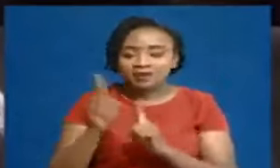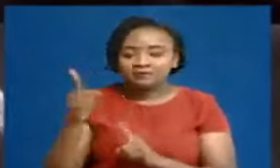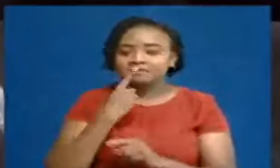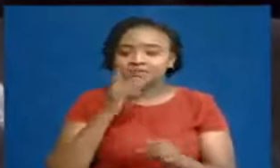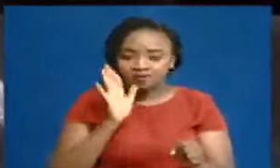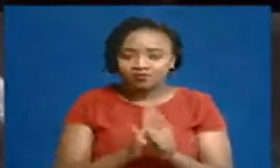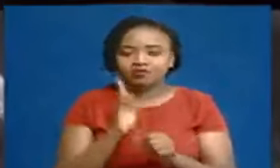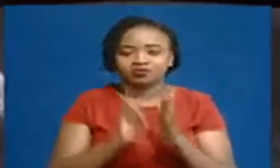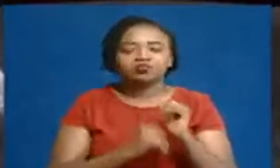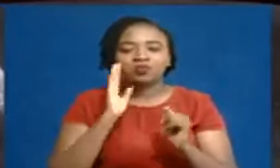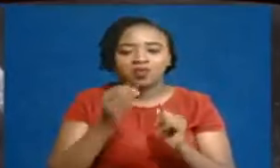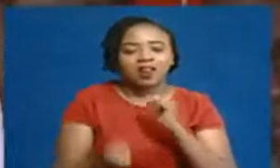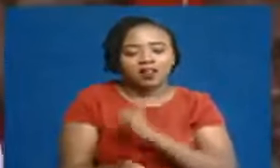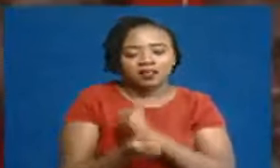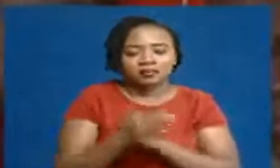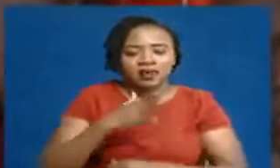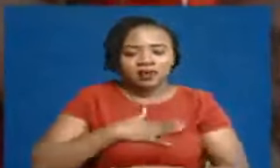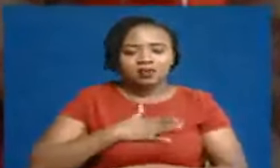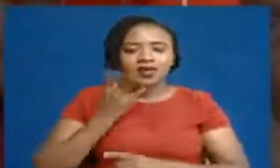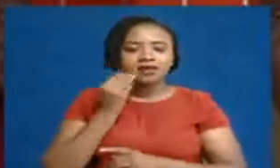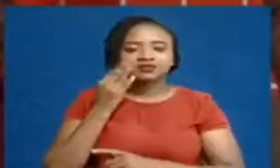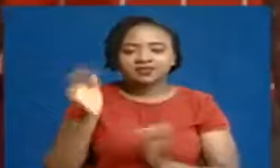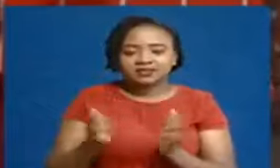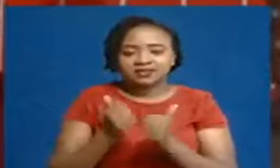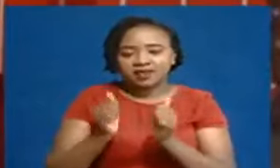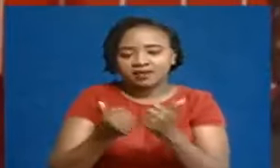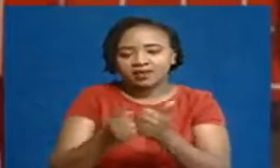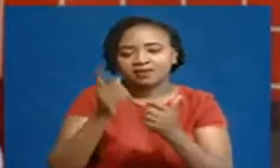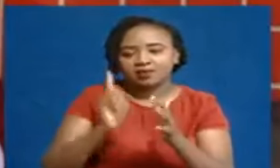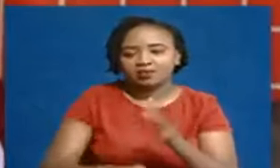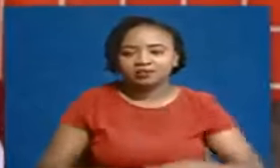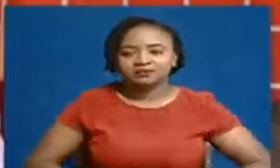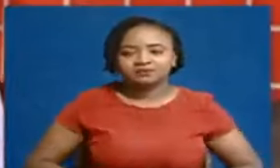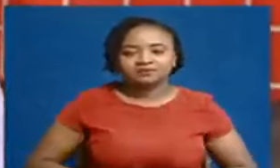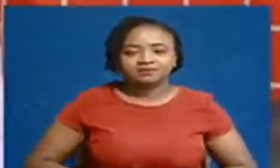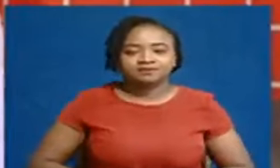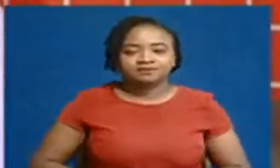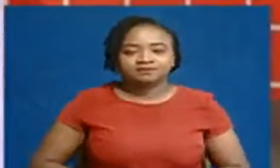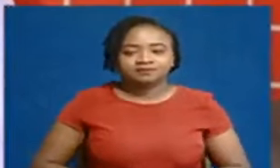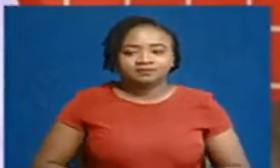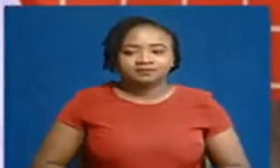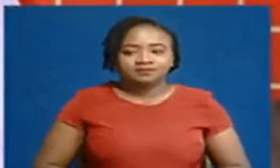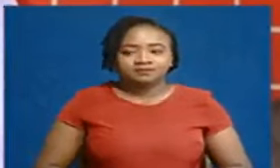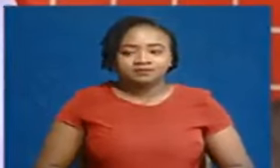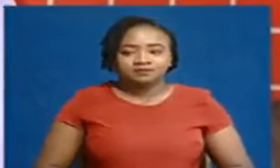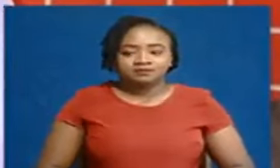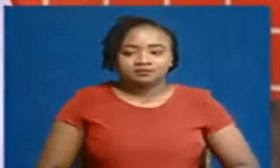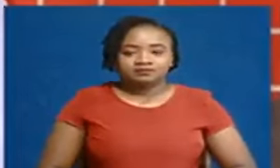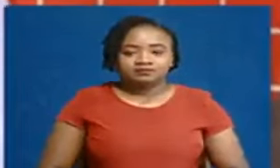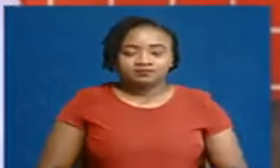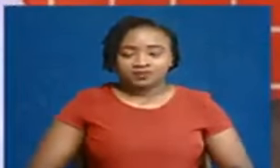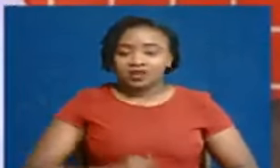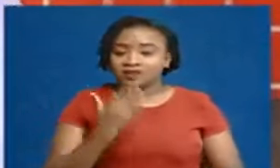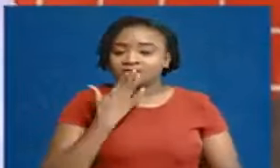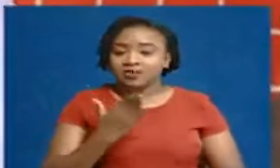soon speak about their ordeal. Asante kwa kwa Kenya wote kwa kusimama na sisi ambao